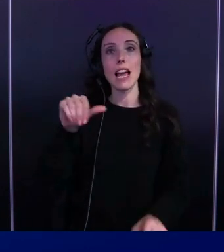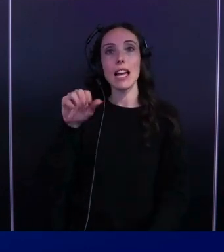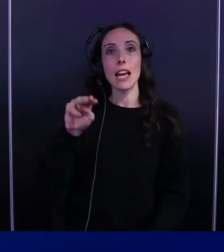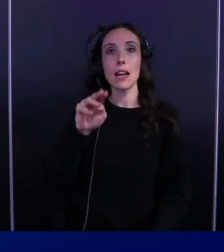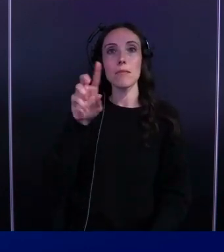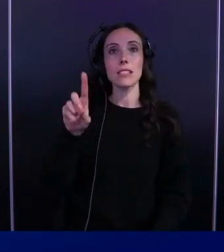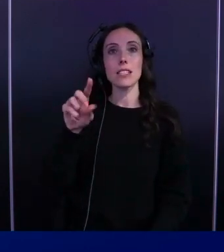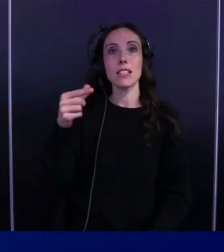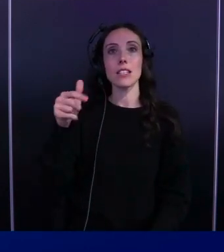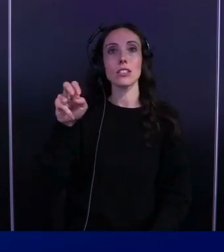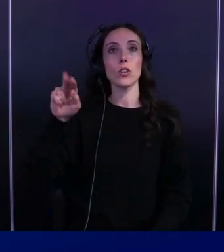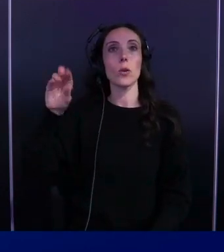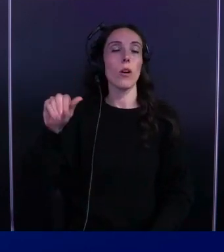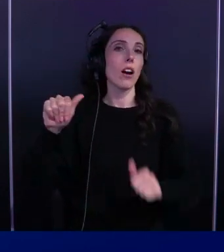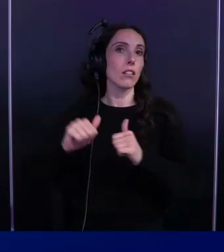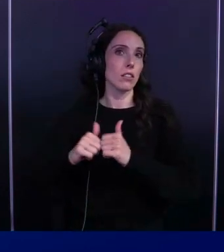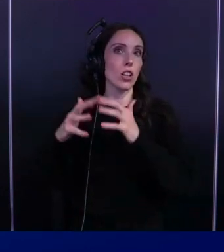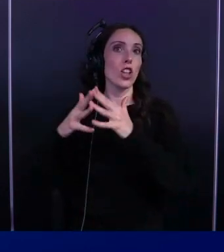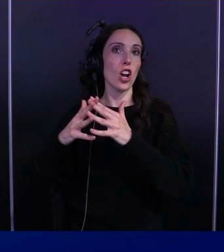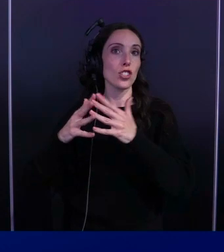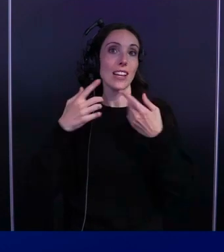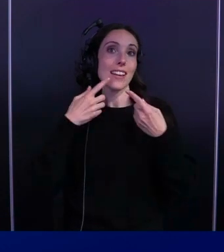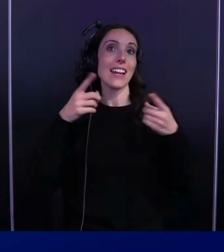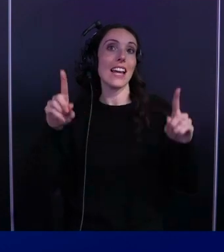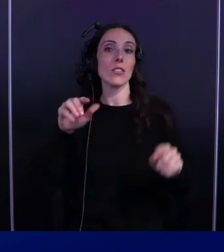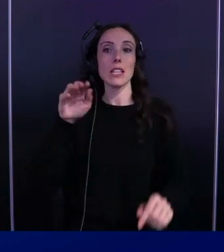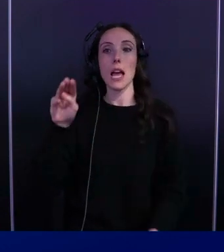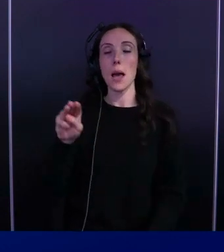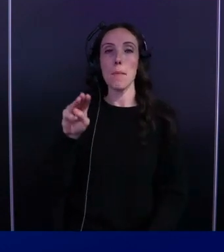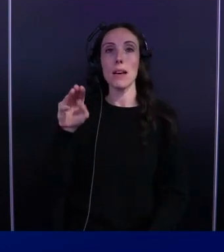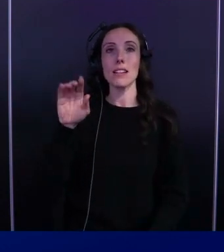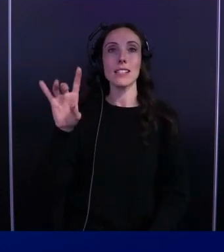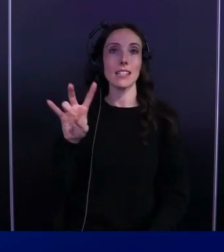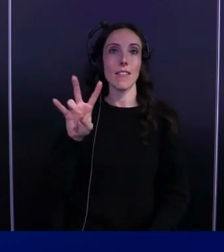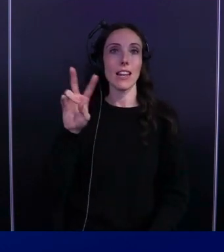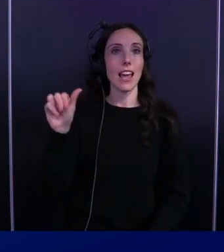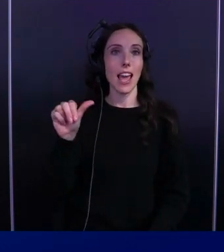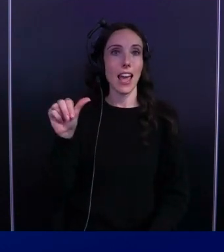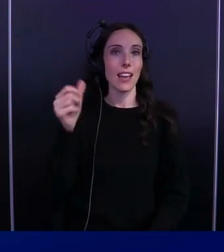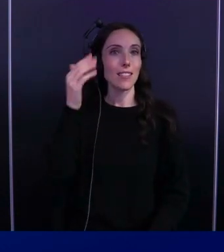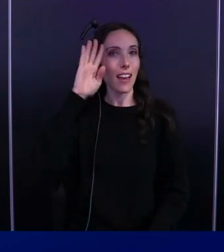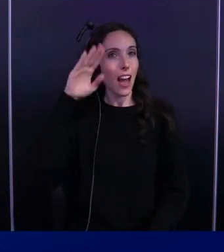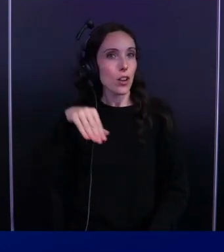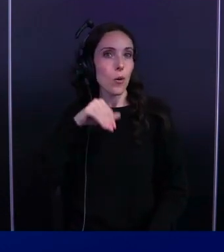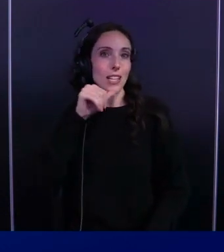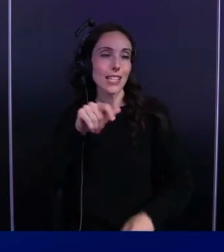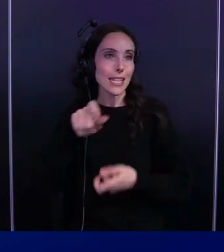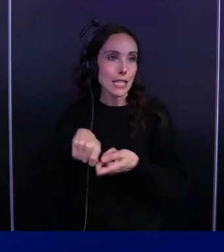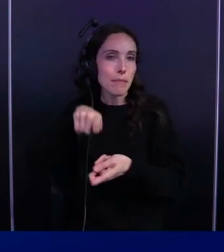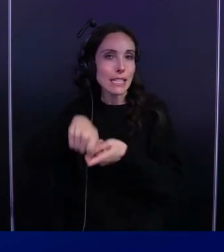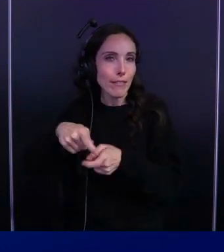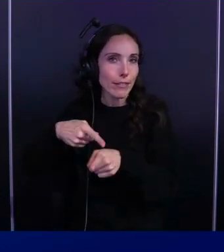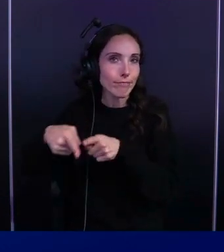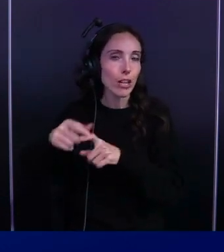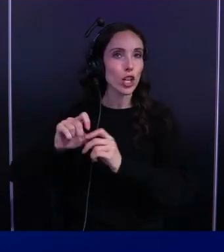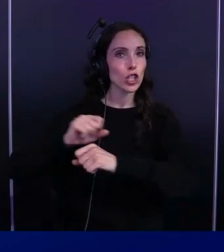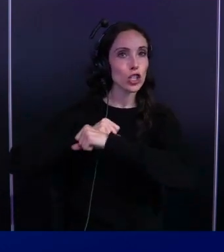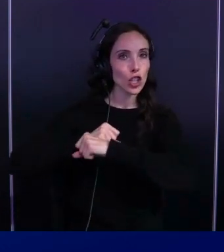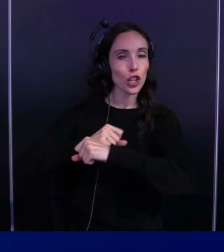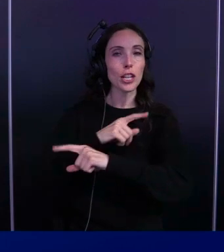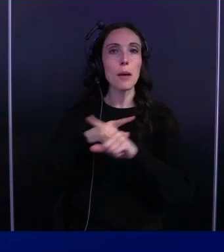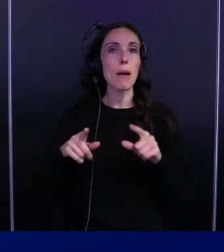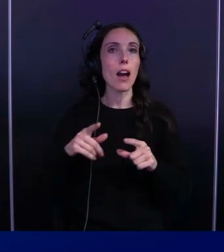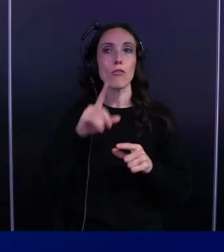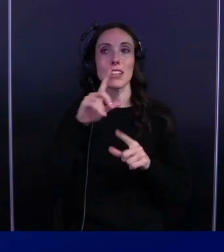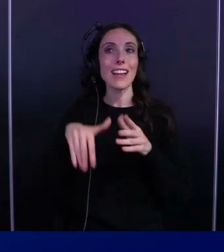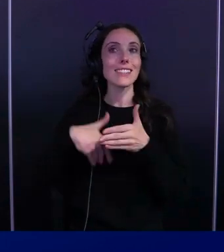Genoa launch today and announced the preview for M7A earlier today. I know it's not precisely a security thing, but a lot of people are looking for that next